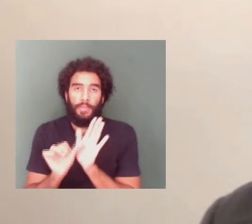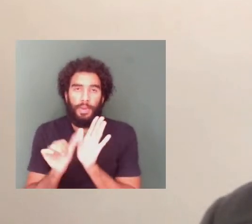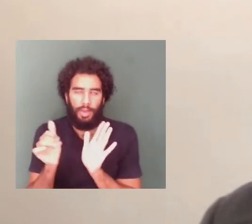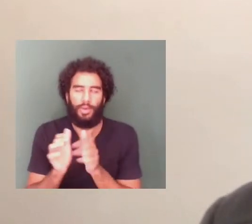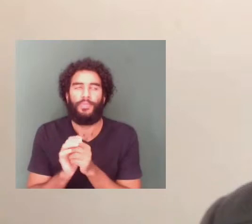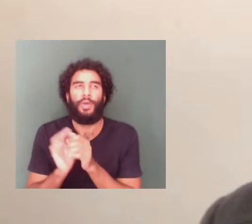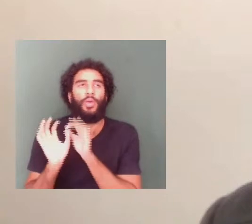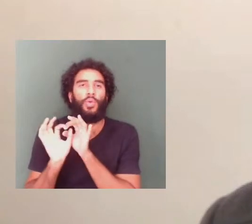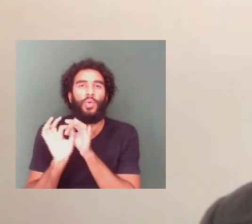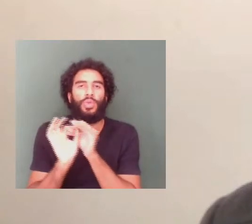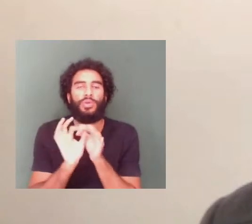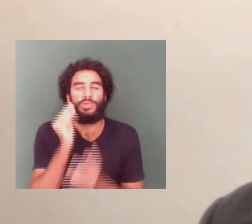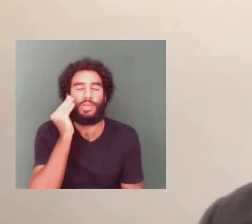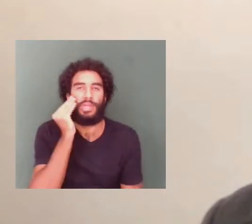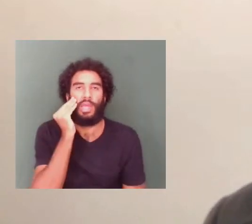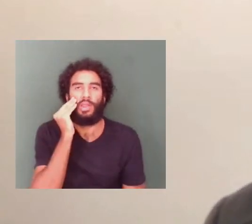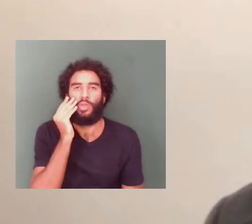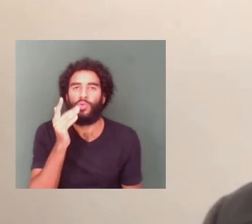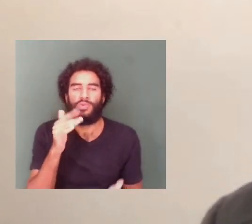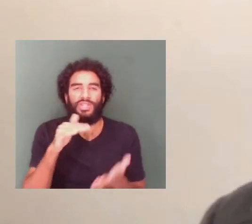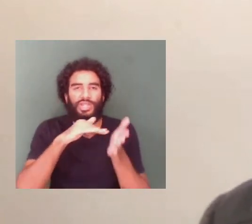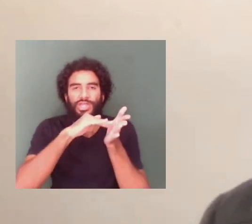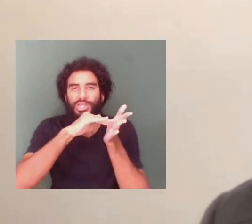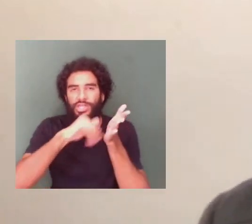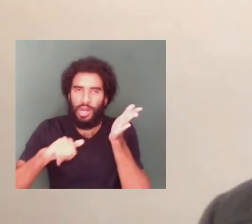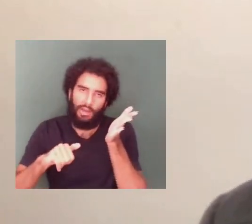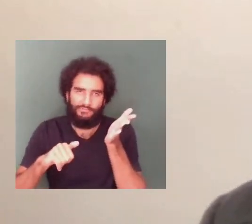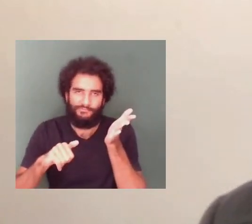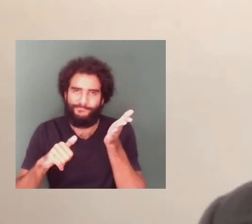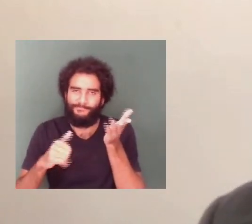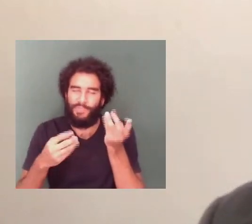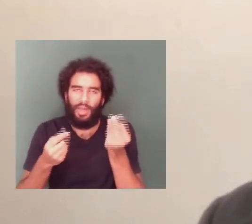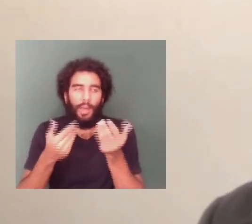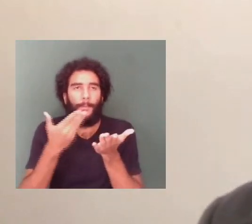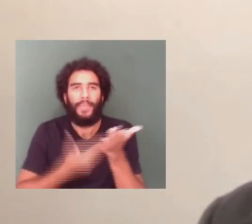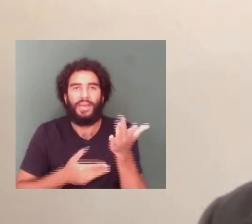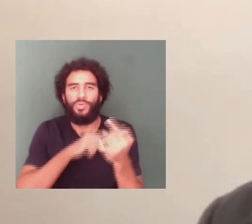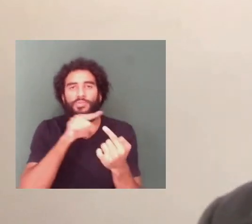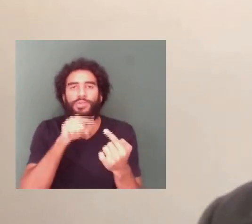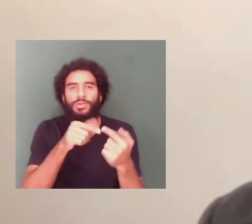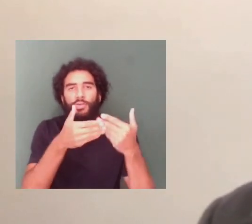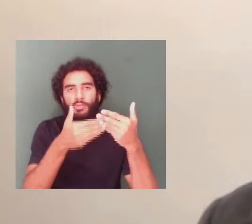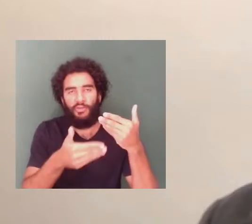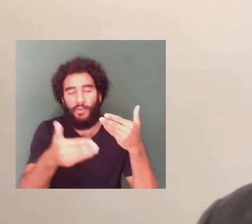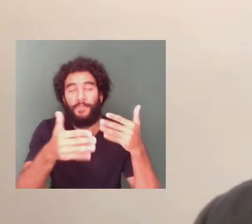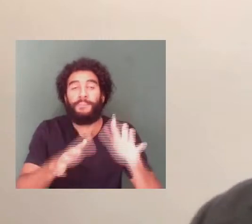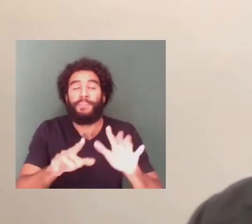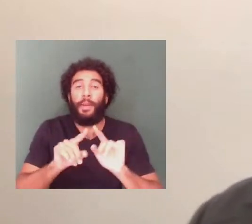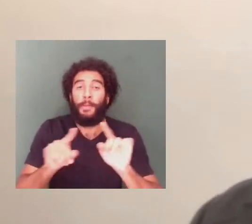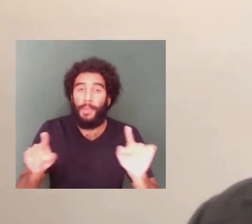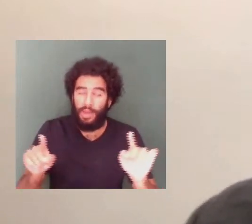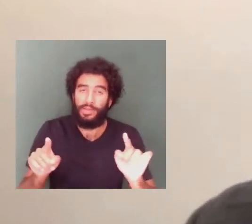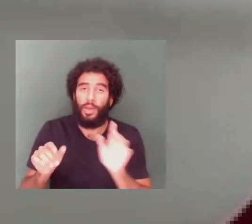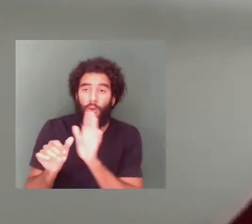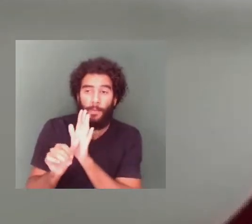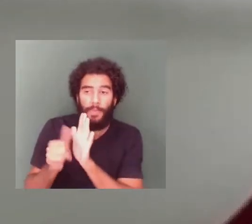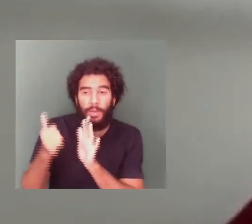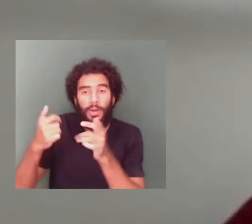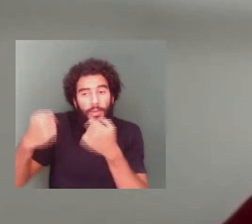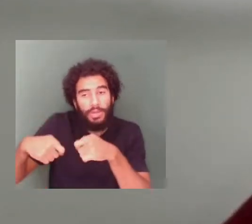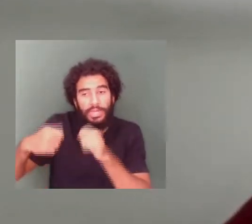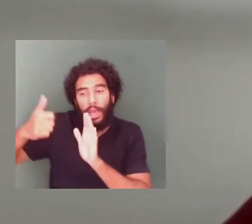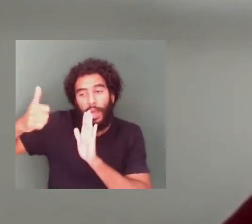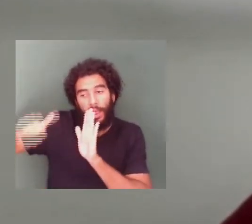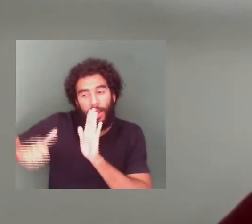we're trying to focus. I think the first thing we need to be looking at is, let's address the second half of your question. Why are there all of